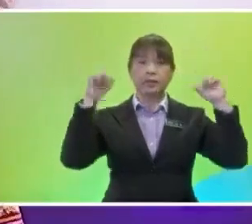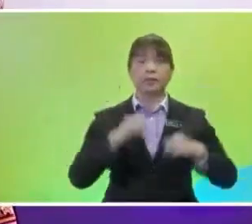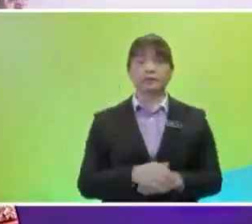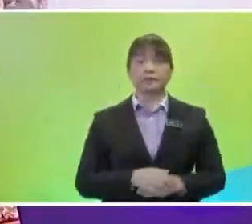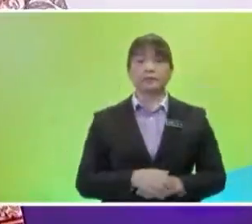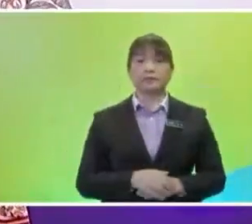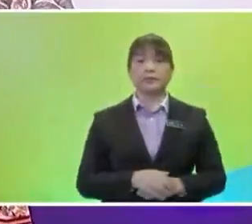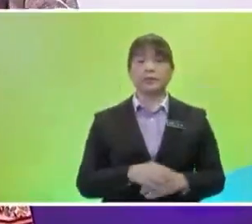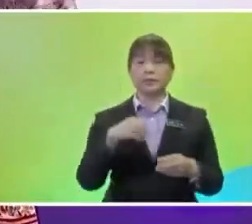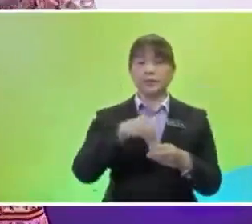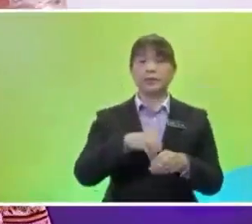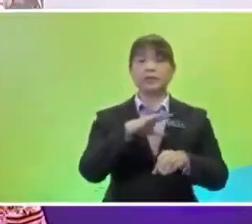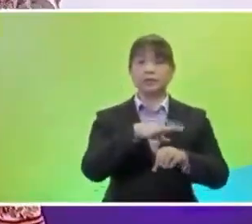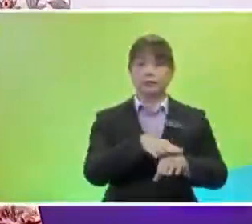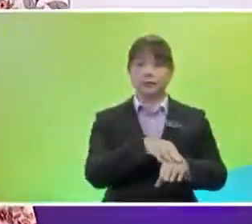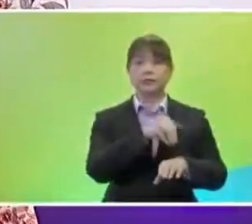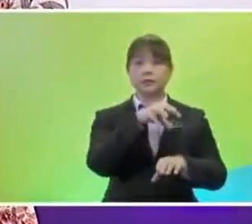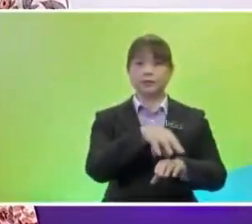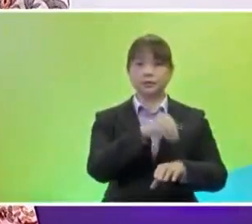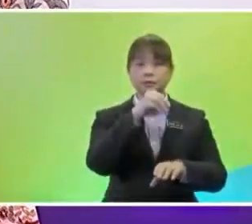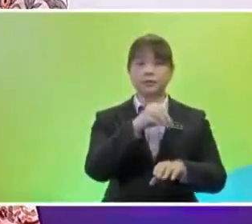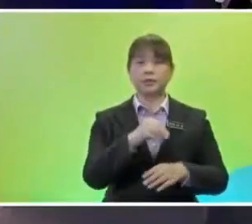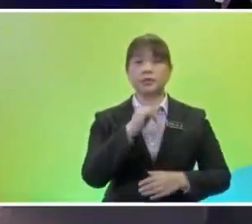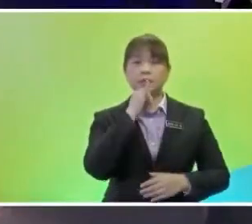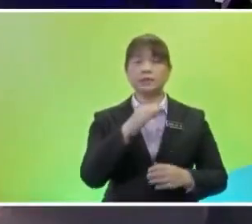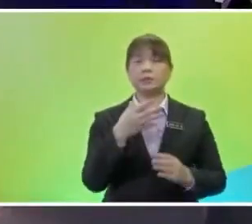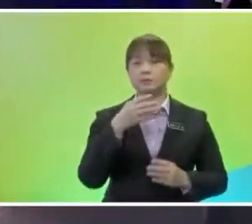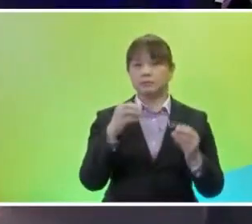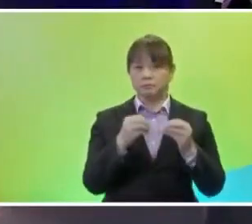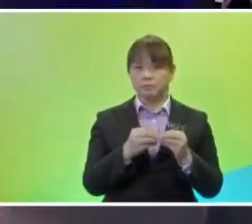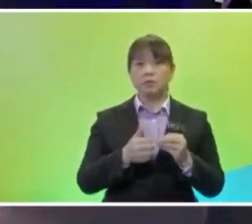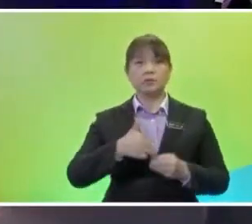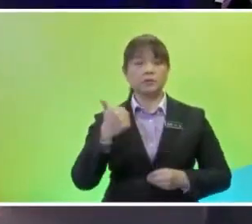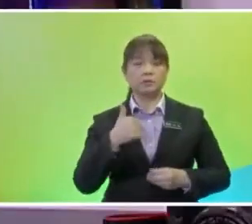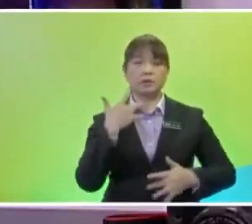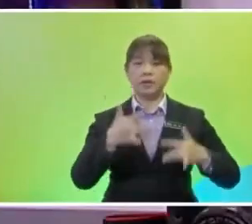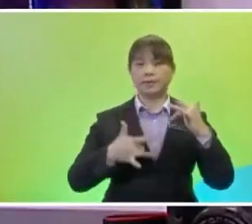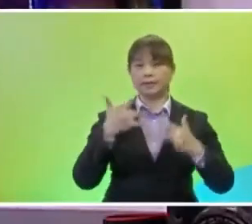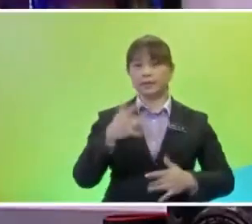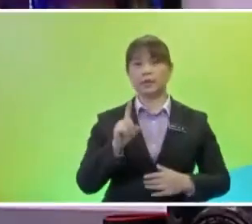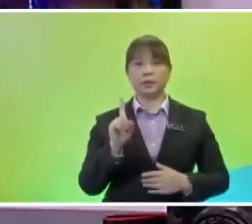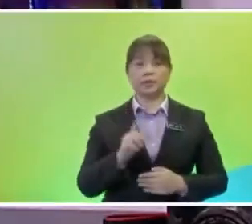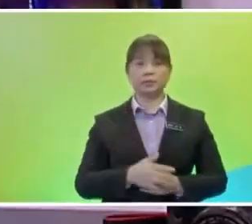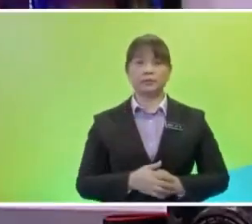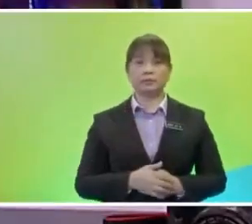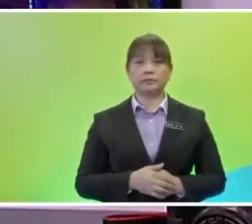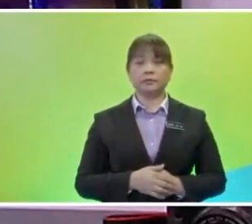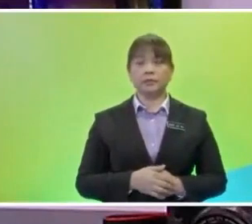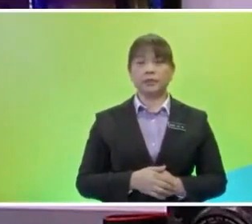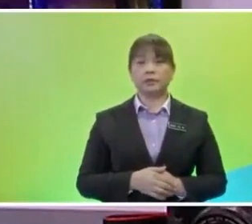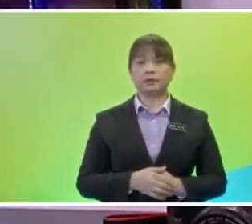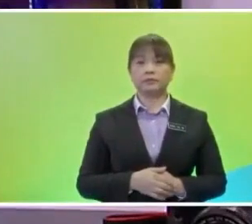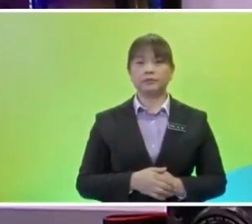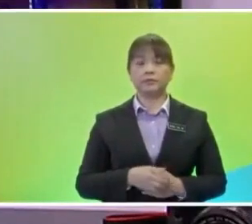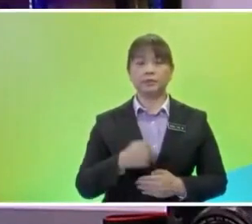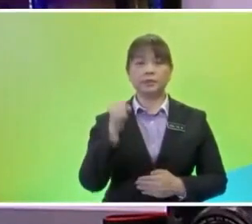right. But petting a reindeer was the most exciting one. I have one for you. Yes, what is it? Ms. Zakiah, you are the bravest woman I know. Oh,